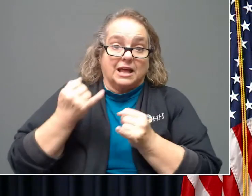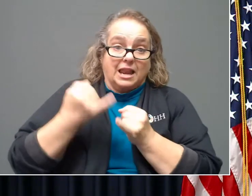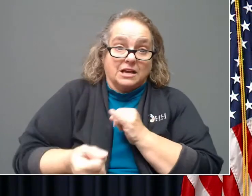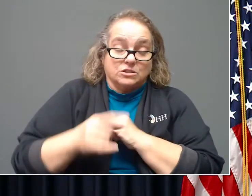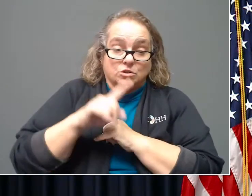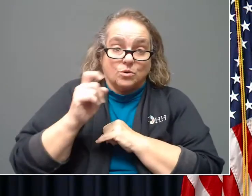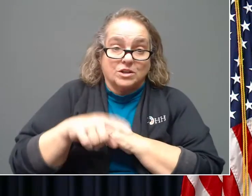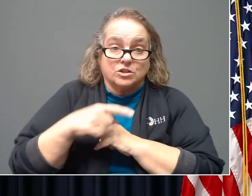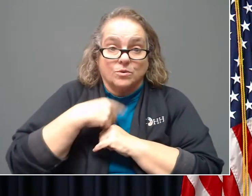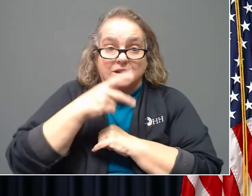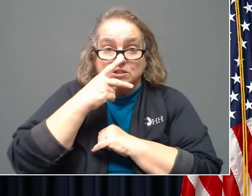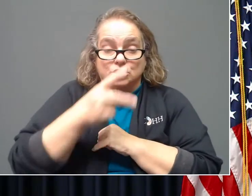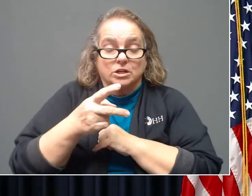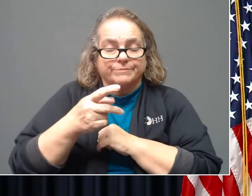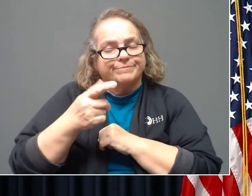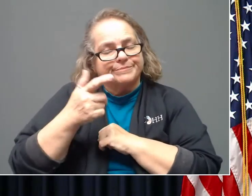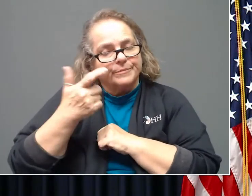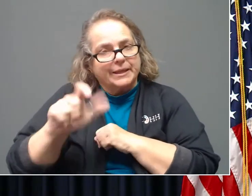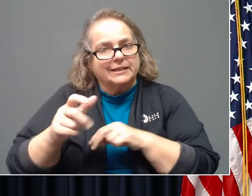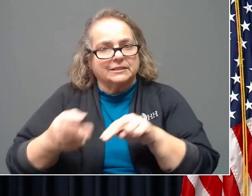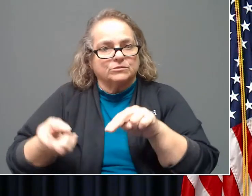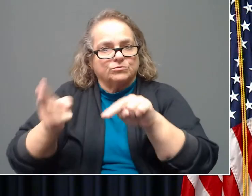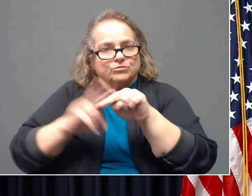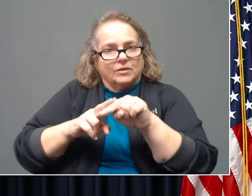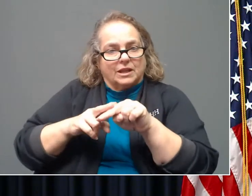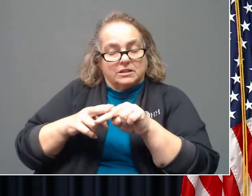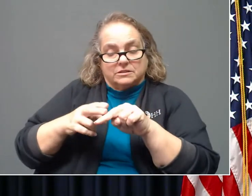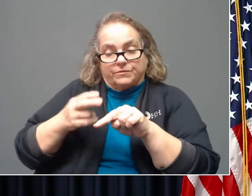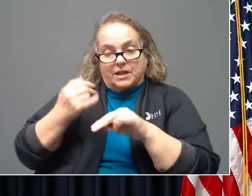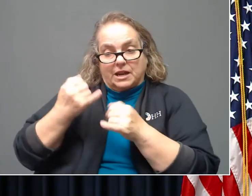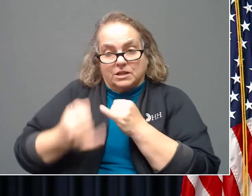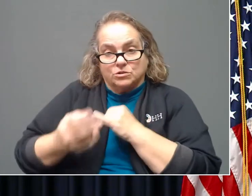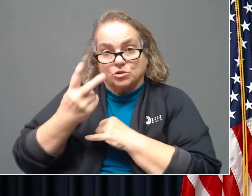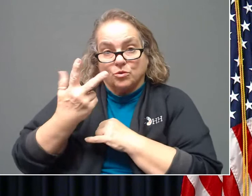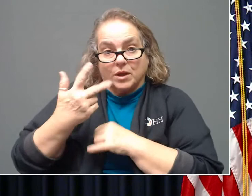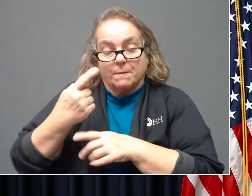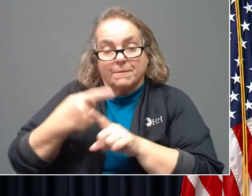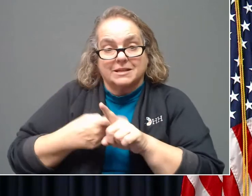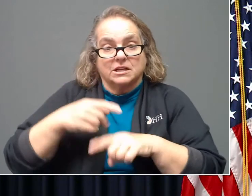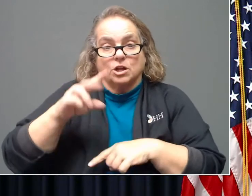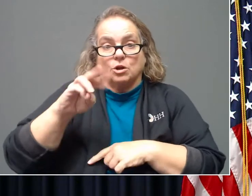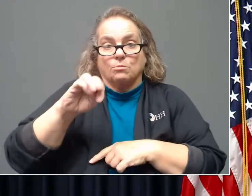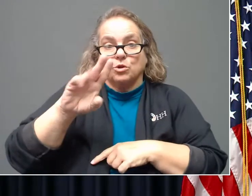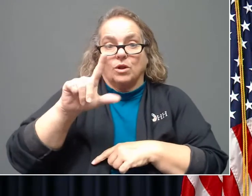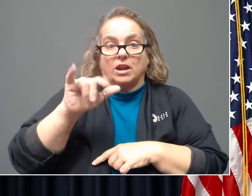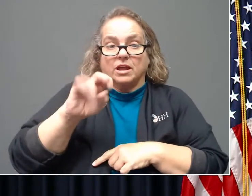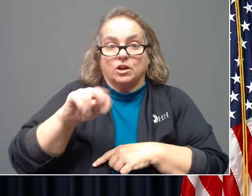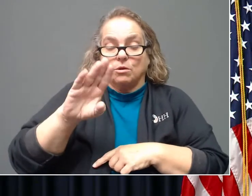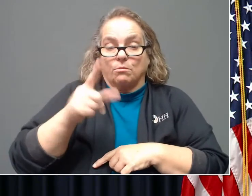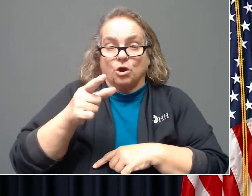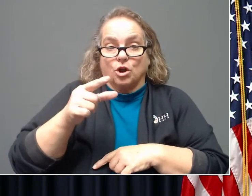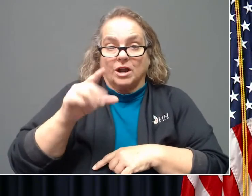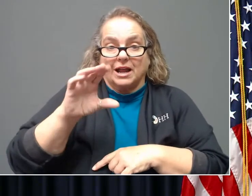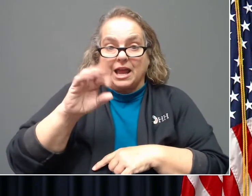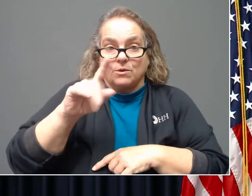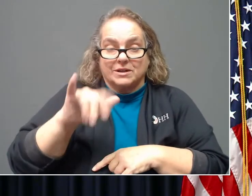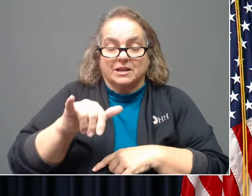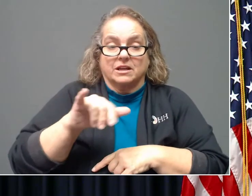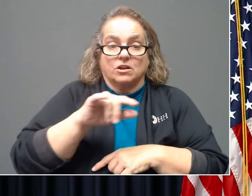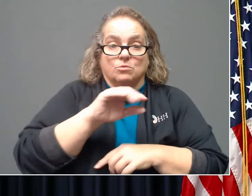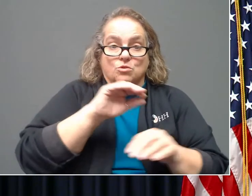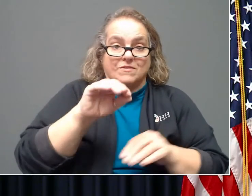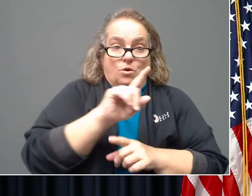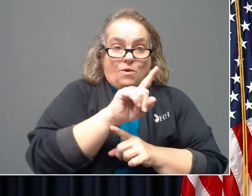seen a sharp increase in the past 2 to 3 months in Muhlenberg County. We're moving from phase 1A to 1B. Our county health